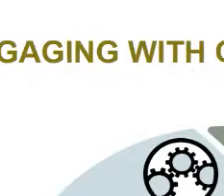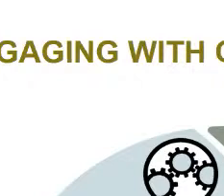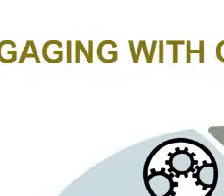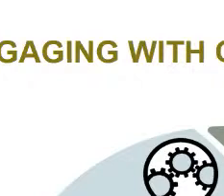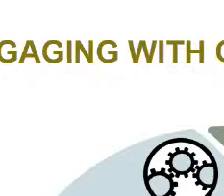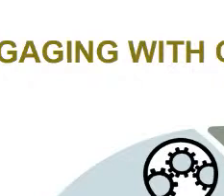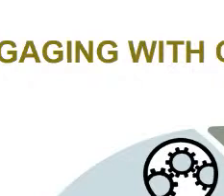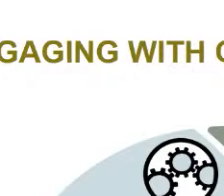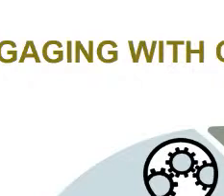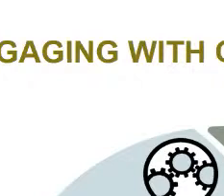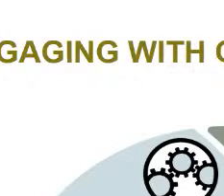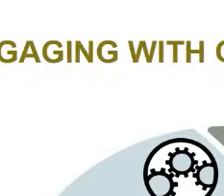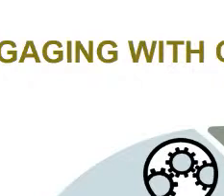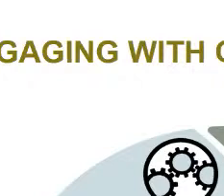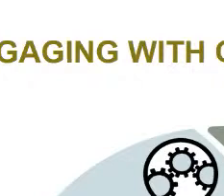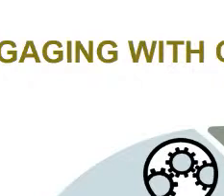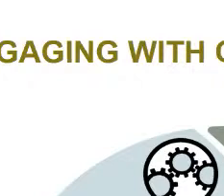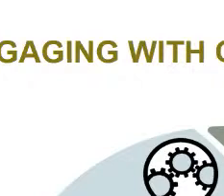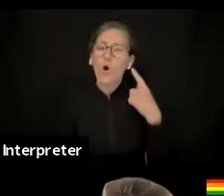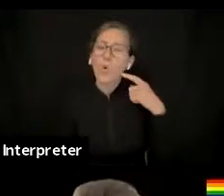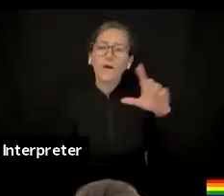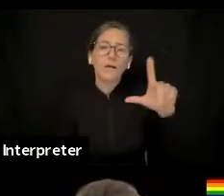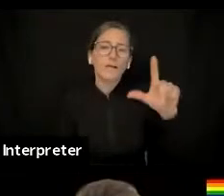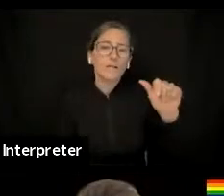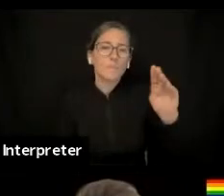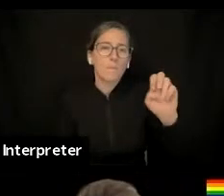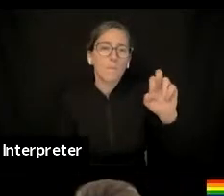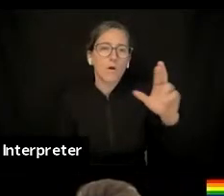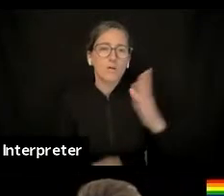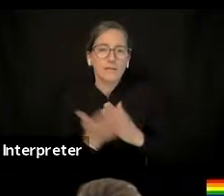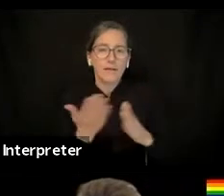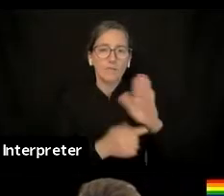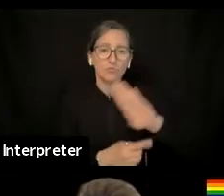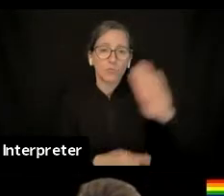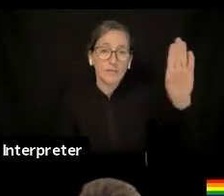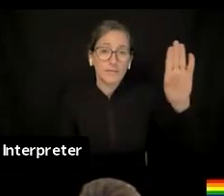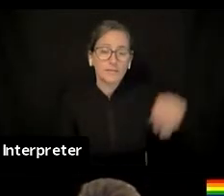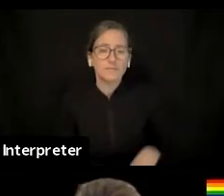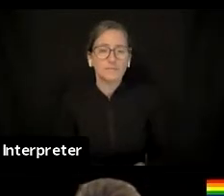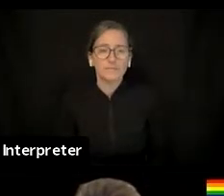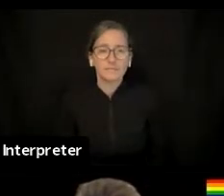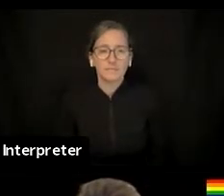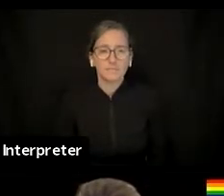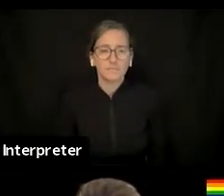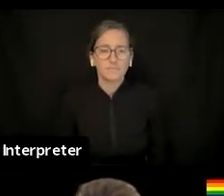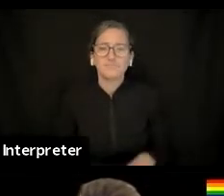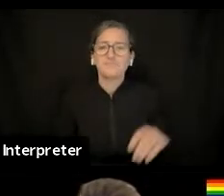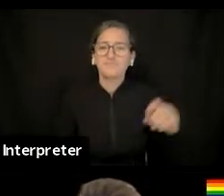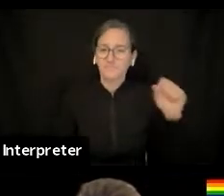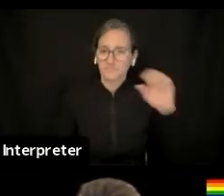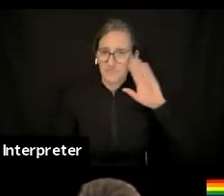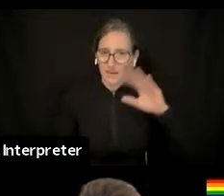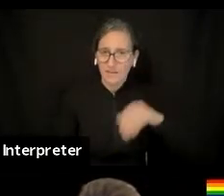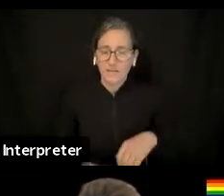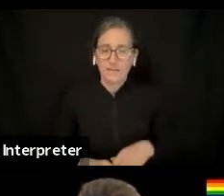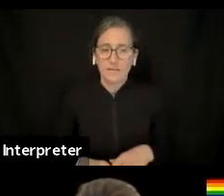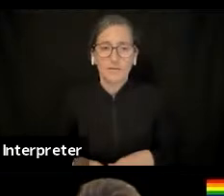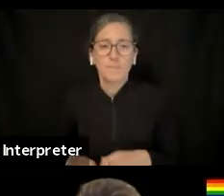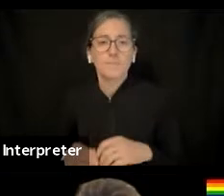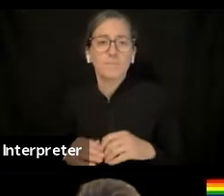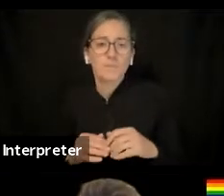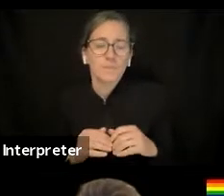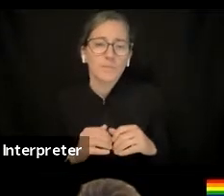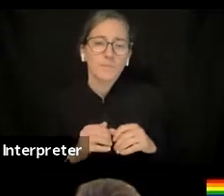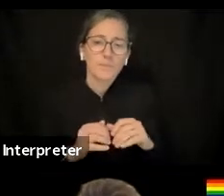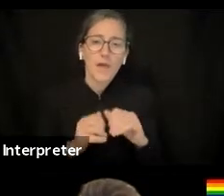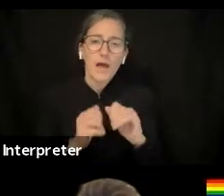I can't see. Oh, I think Lamar has his hand raised. Lamar? Yes. So like, how can we connect